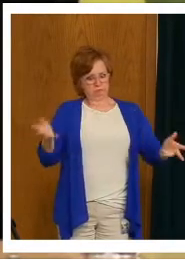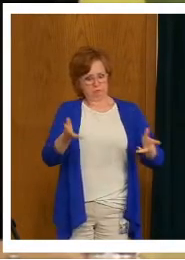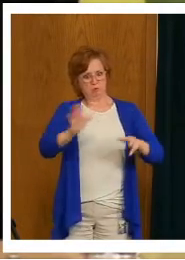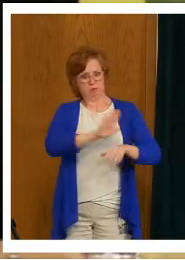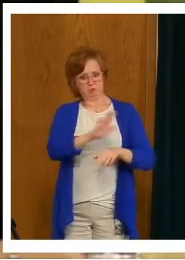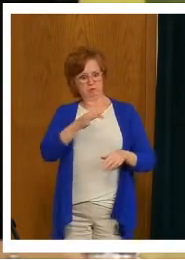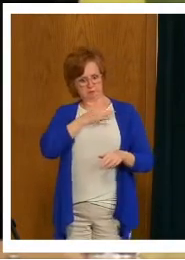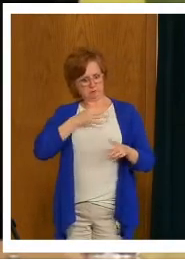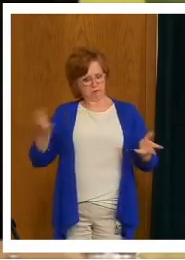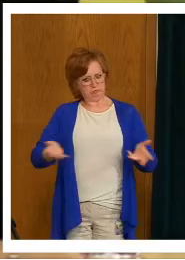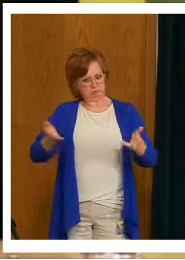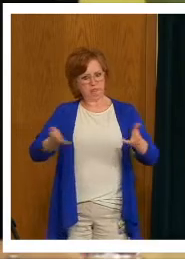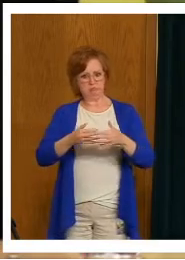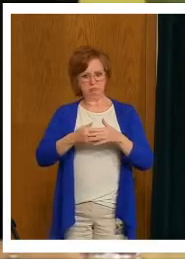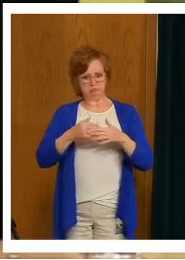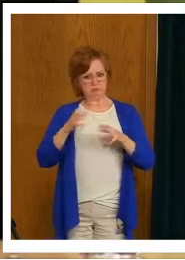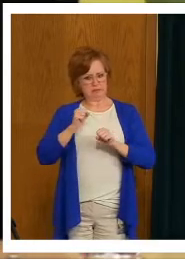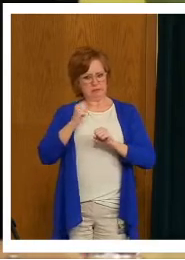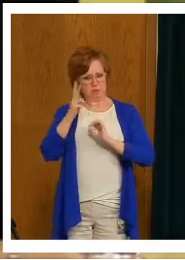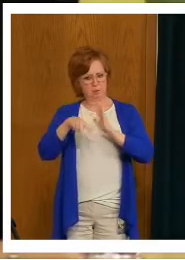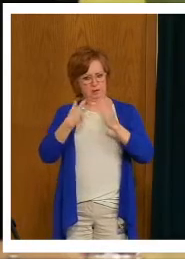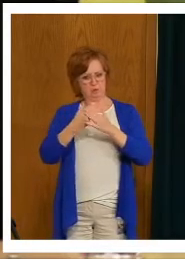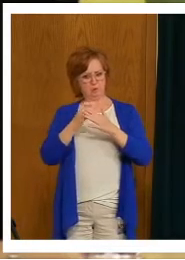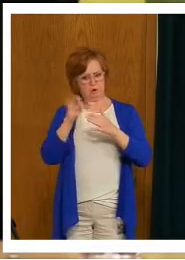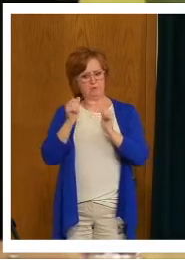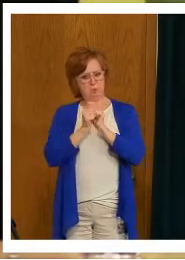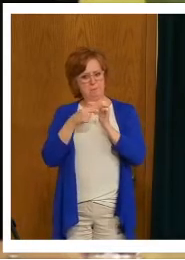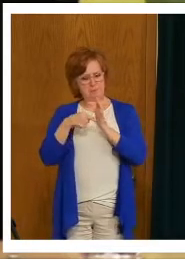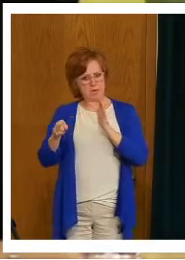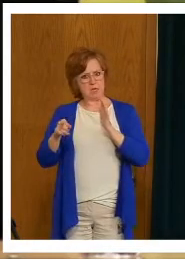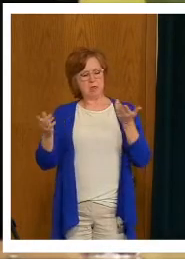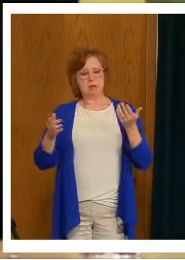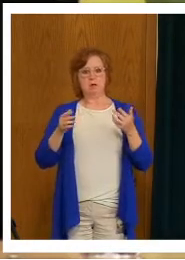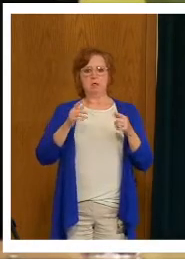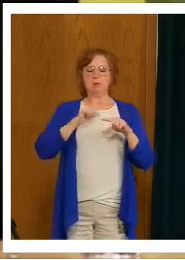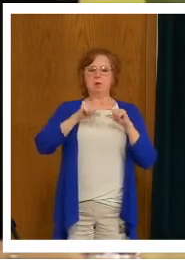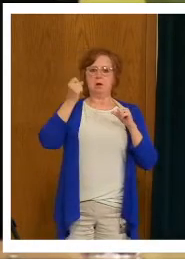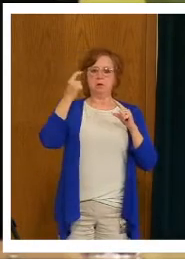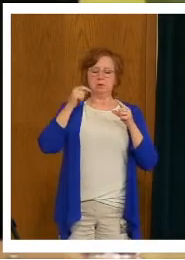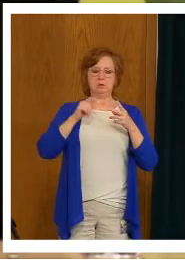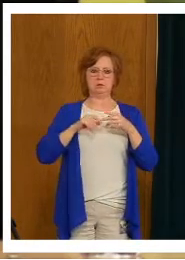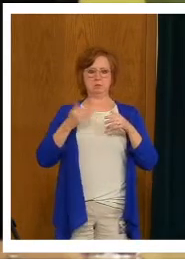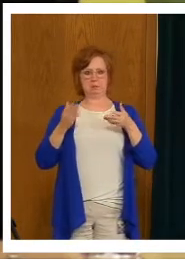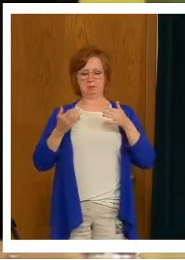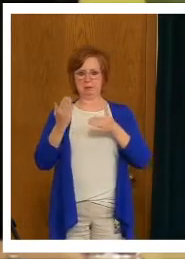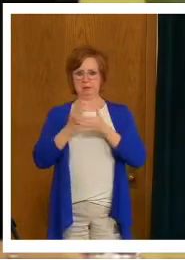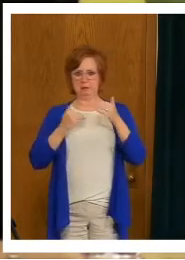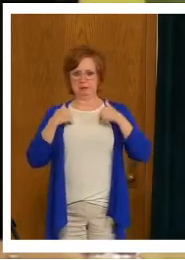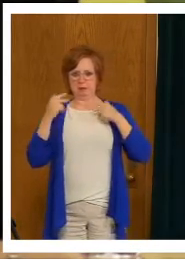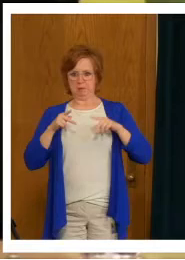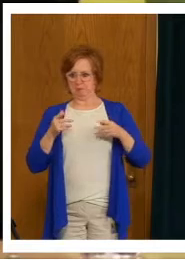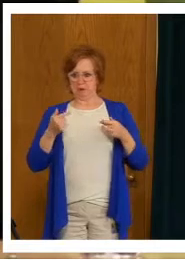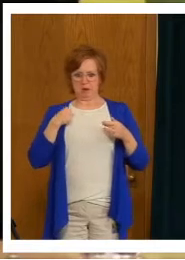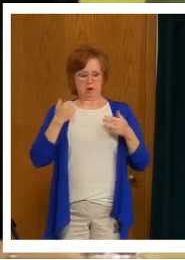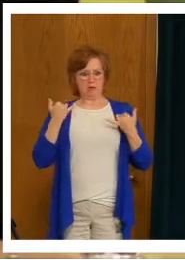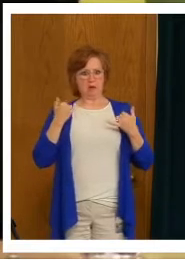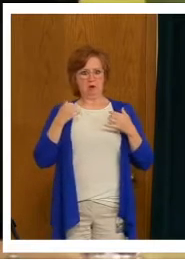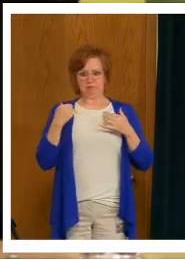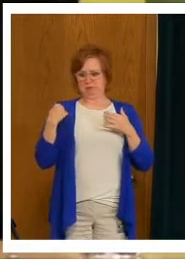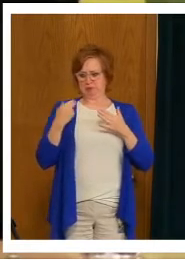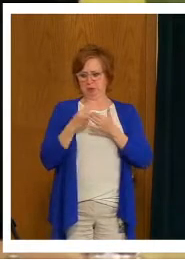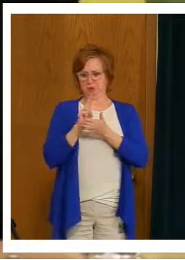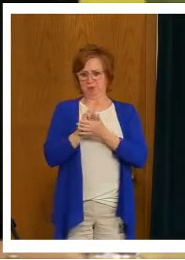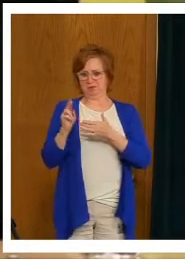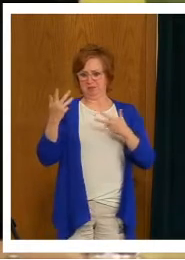are a number of young people that may have just began or started their summer job, and they might be somewhat hesitant or reluctant to ask